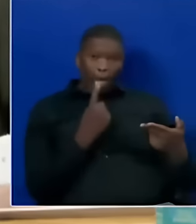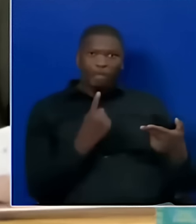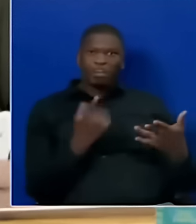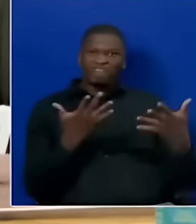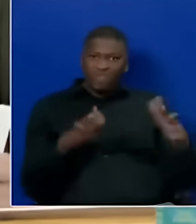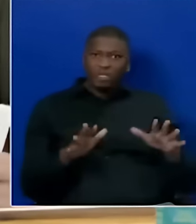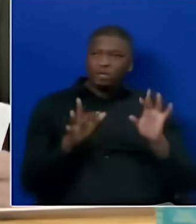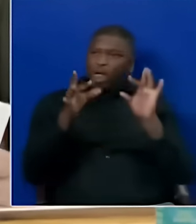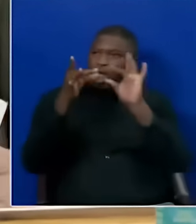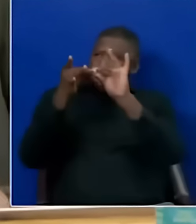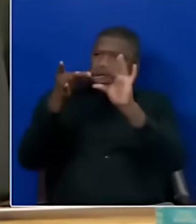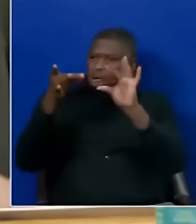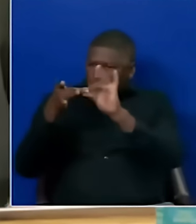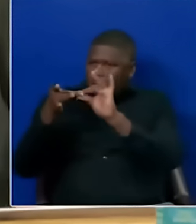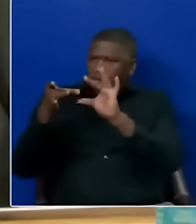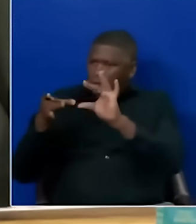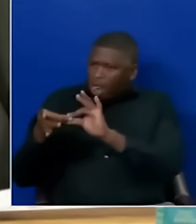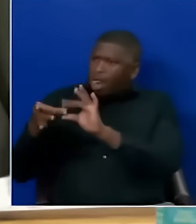and